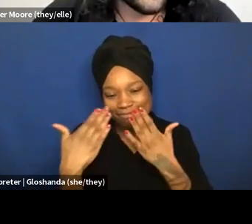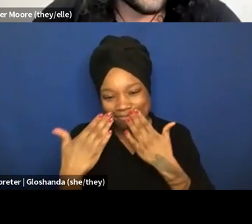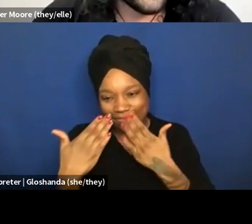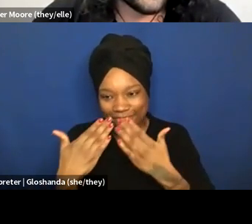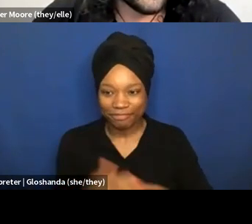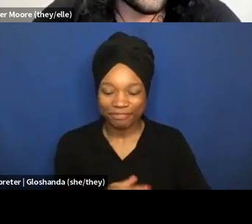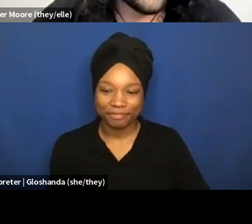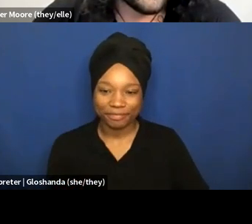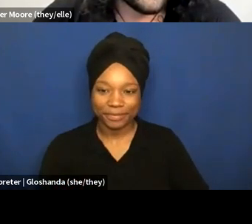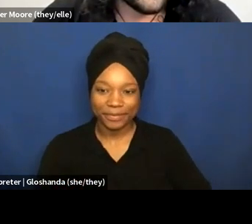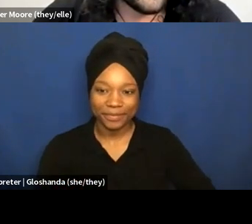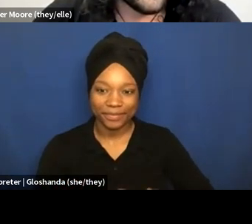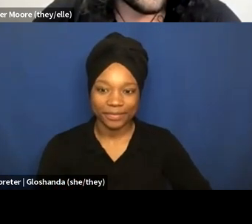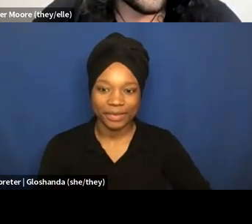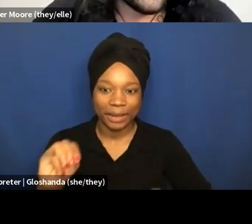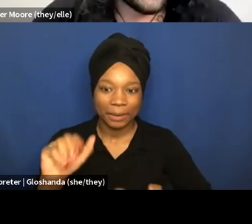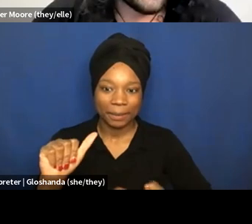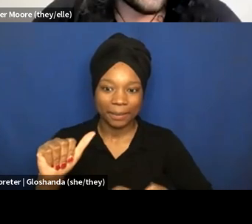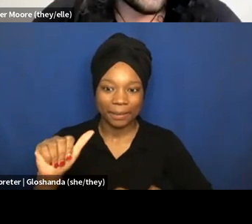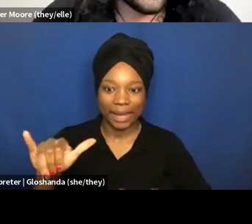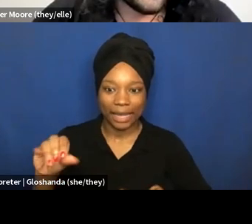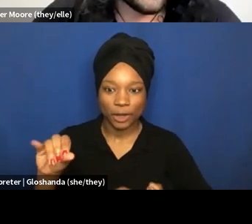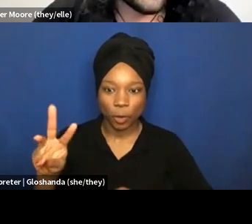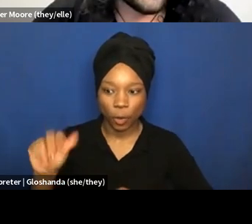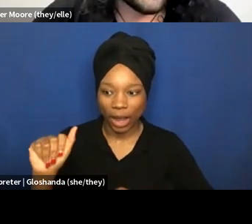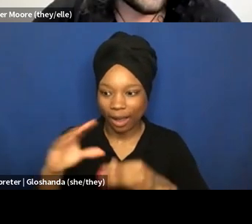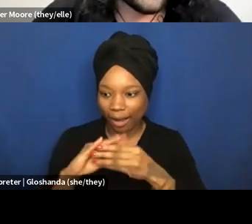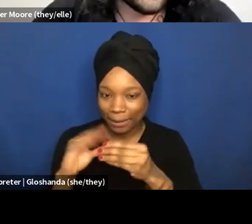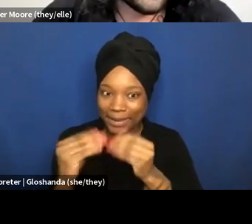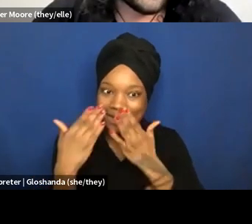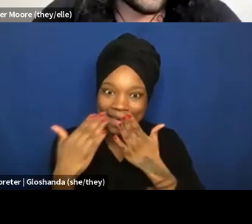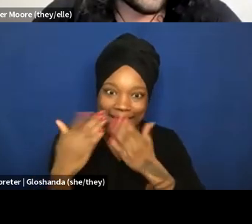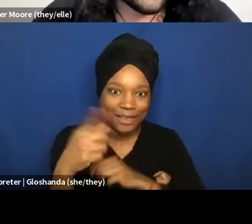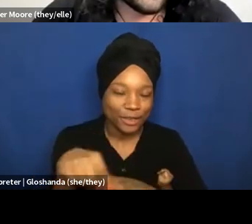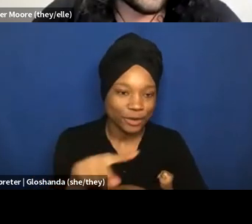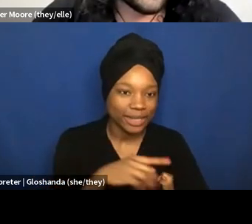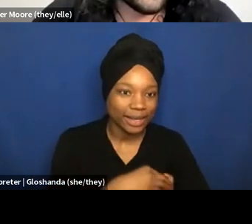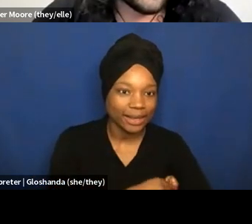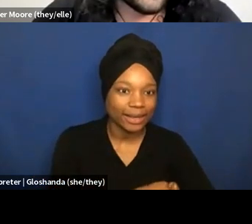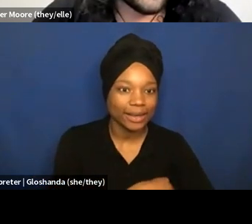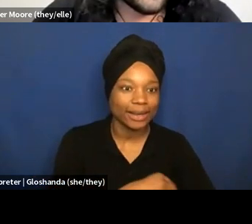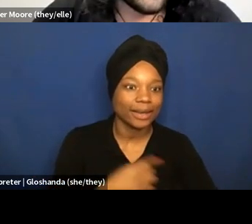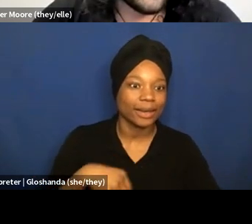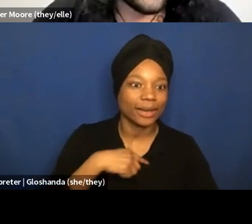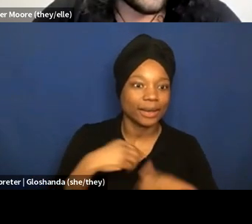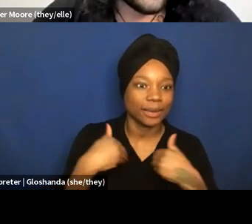And thank you all. Before we get started with the questions that we'll have for each of our panelists, I want